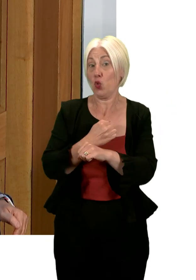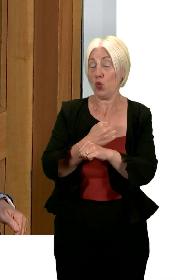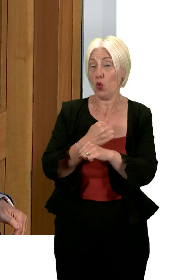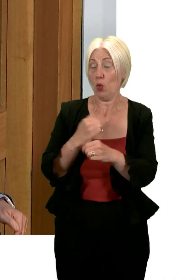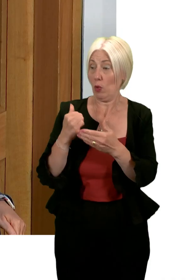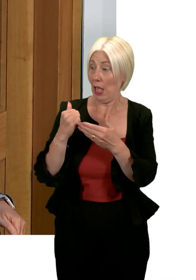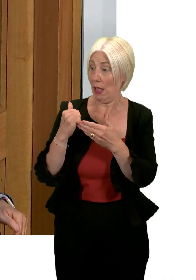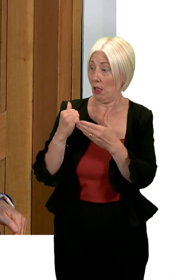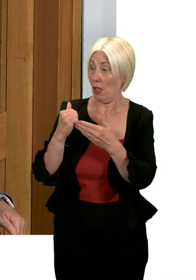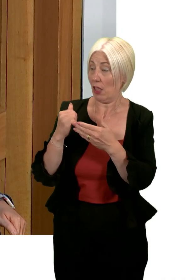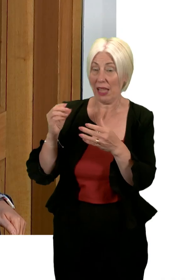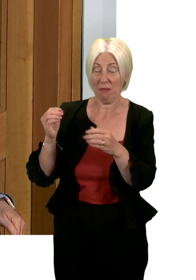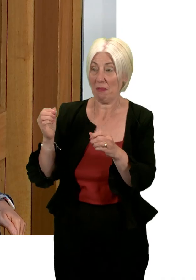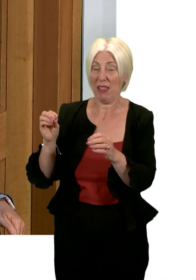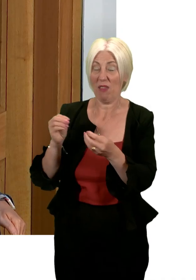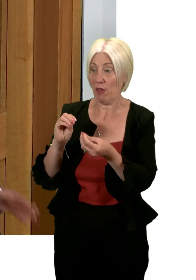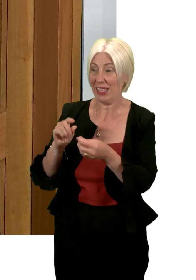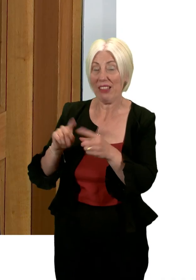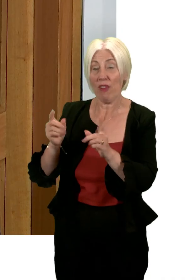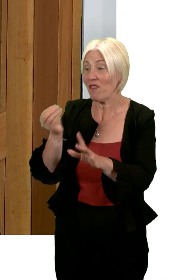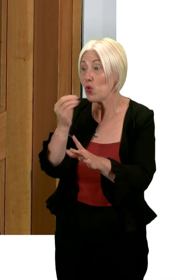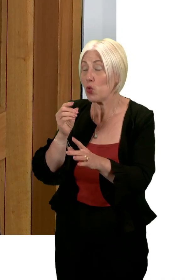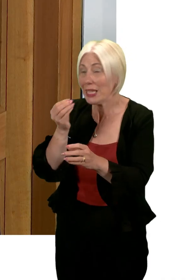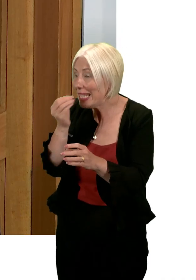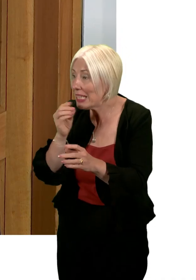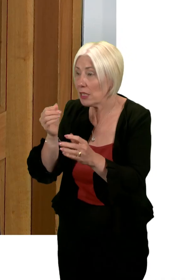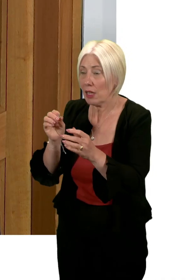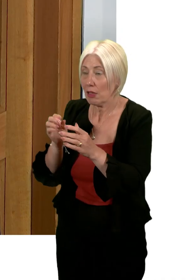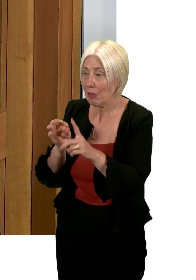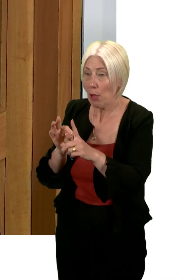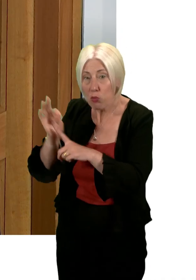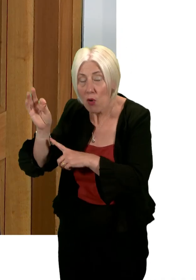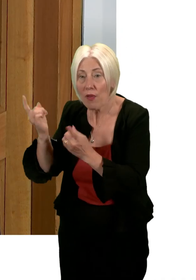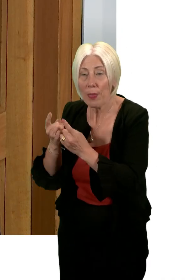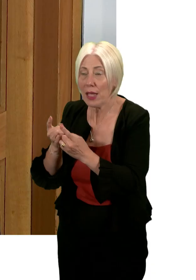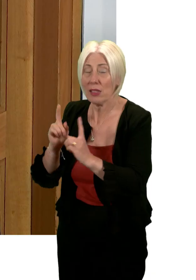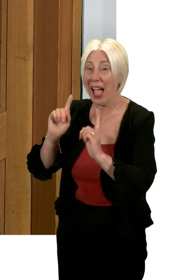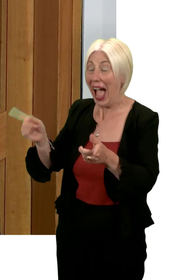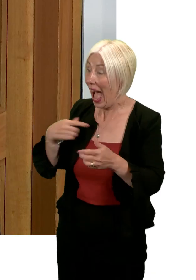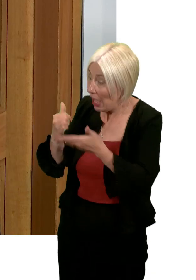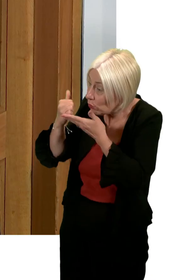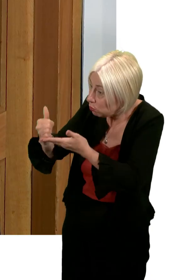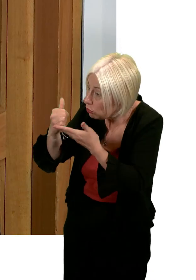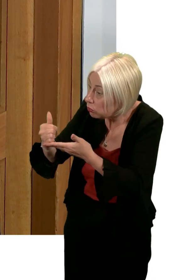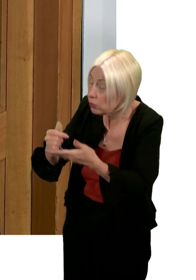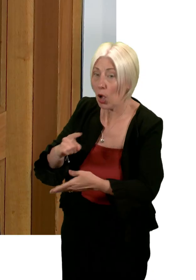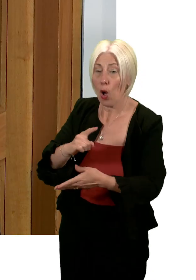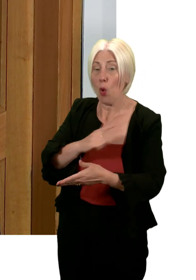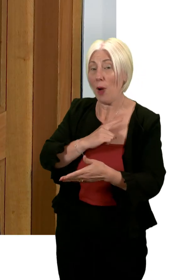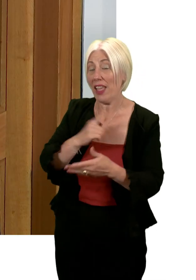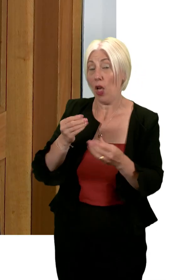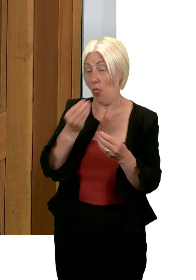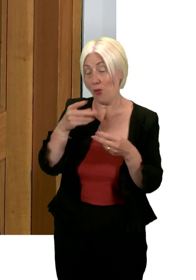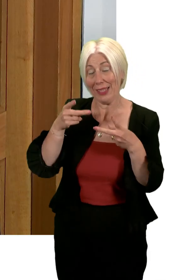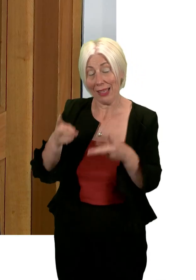without working with these companies, because the area that I feel passionate about is transforming the food system.